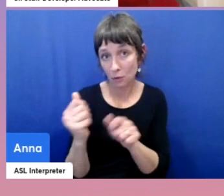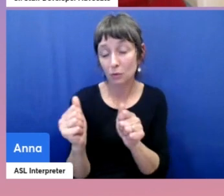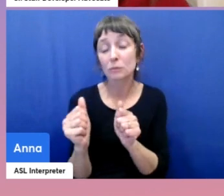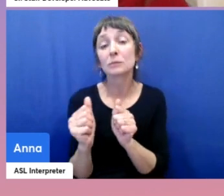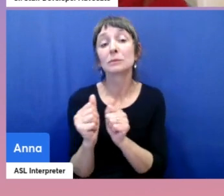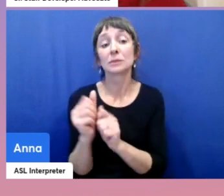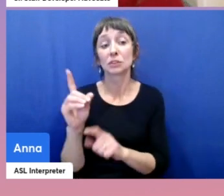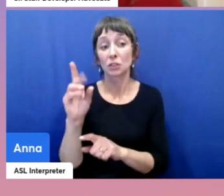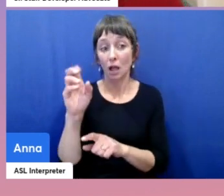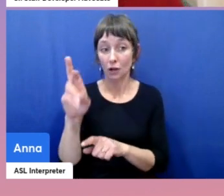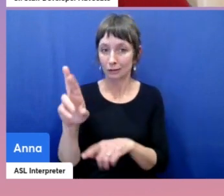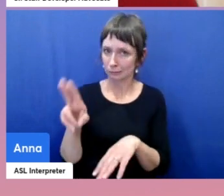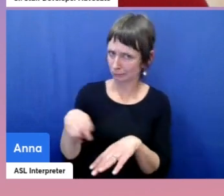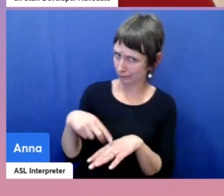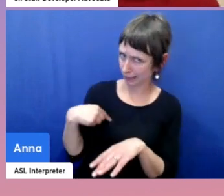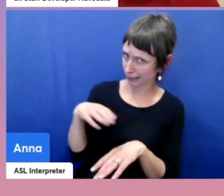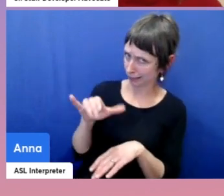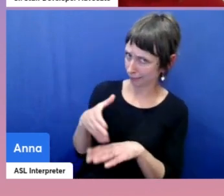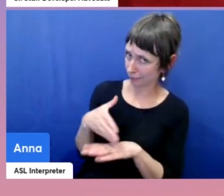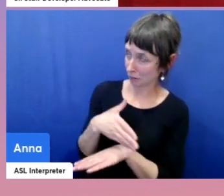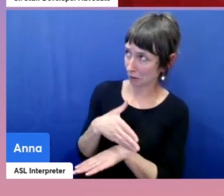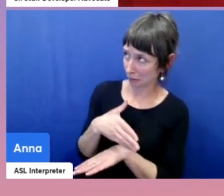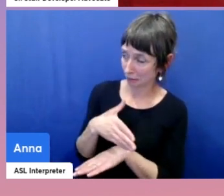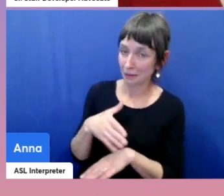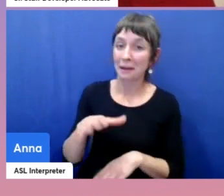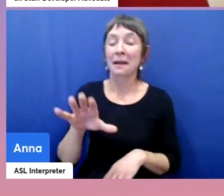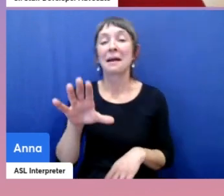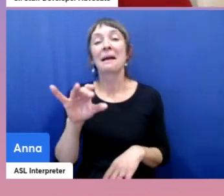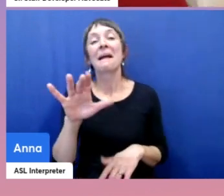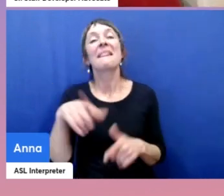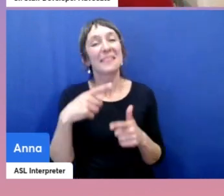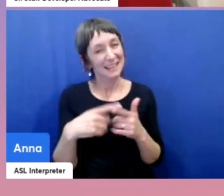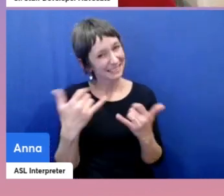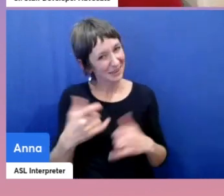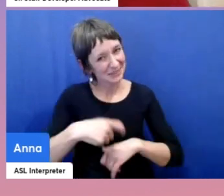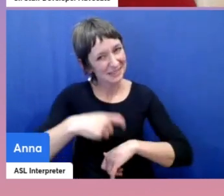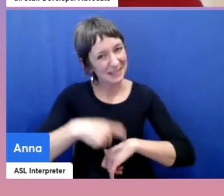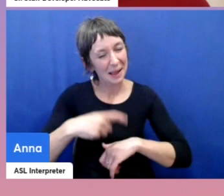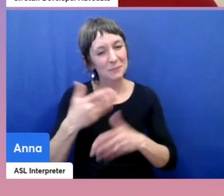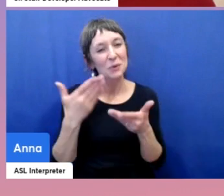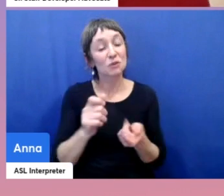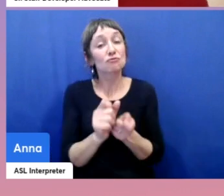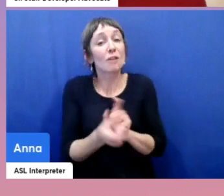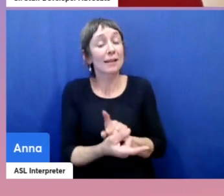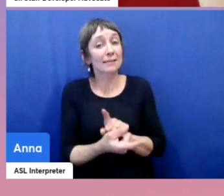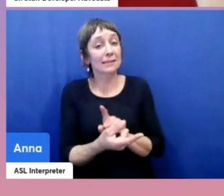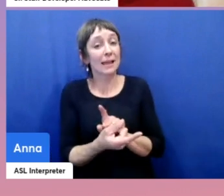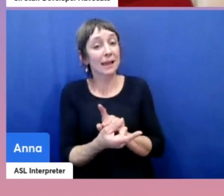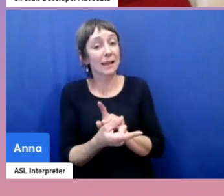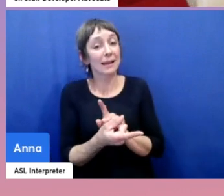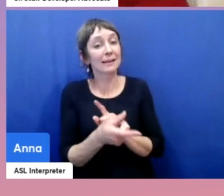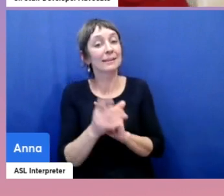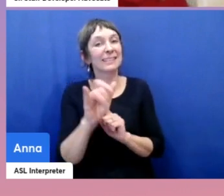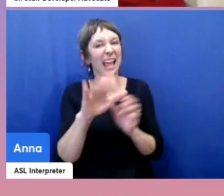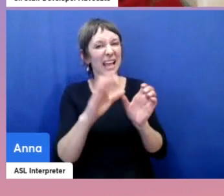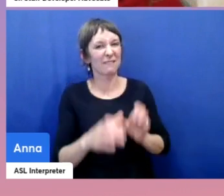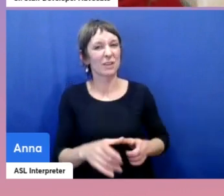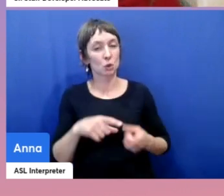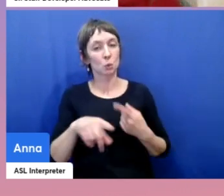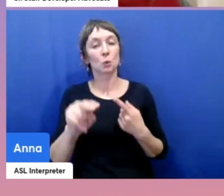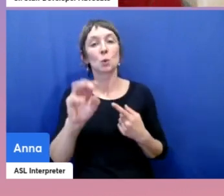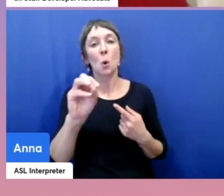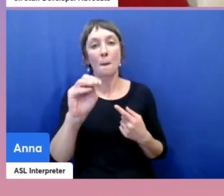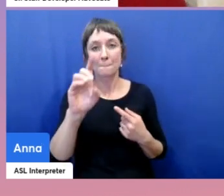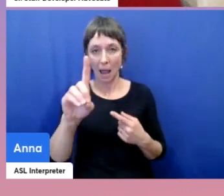did that beforehand, then it was time to translate this lovely configuration to a Nomad job